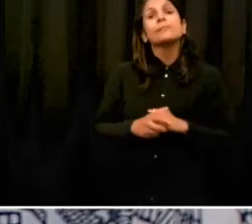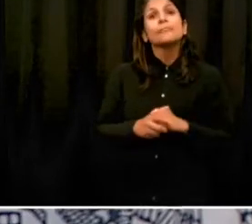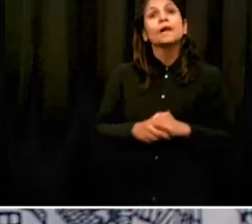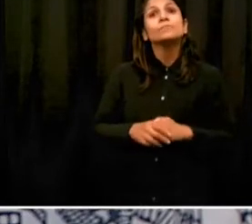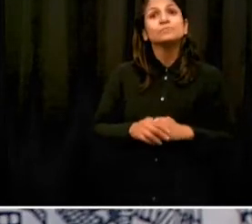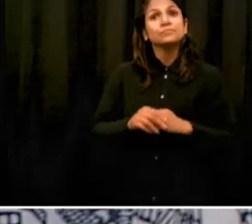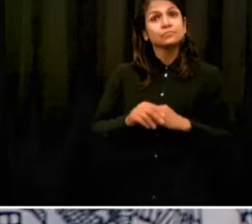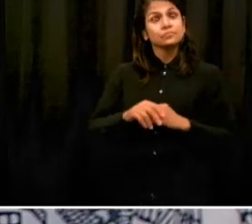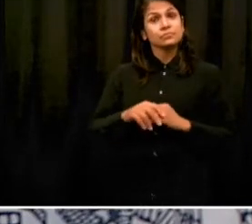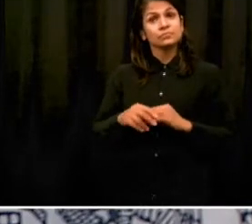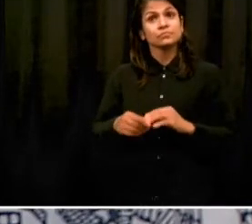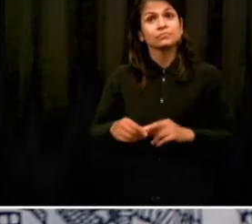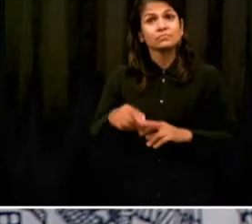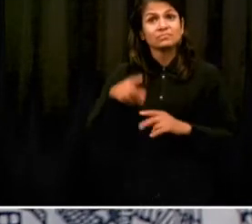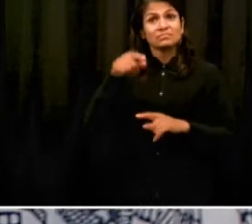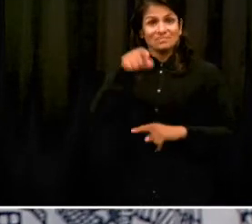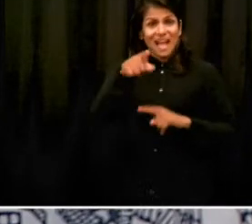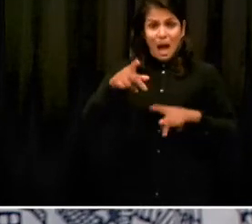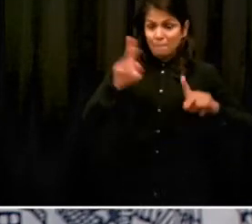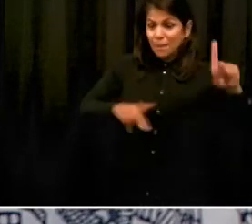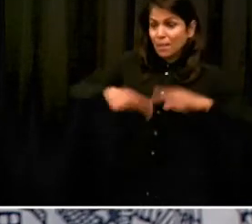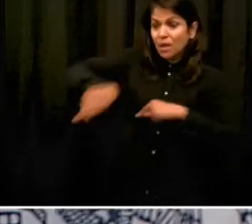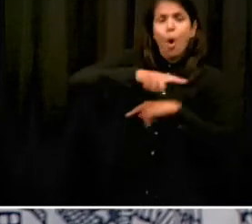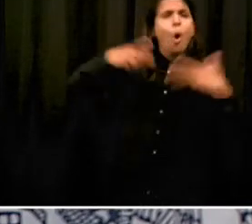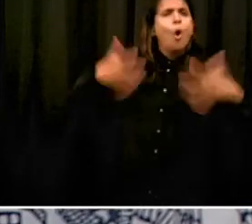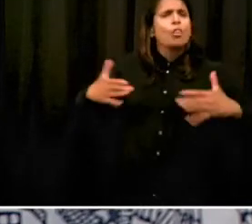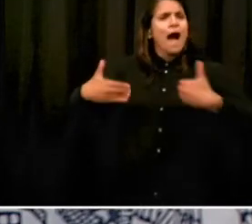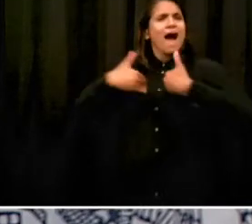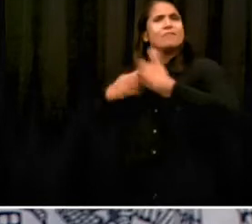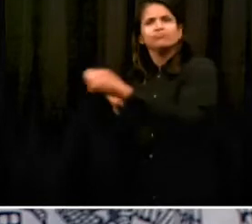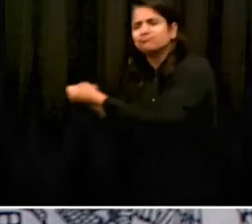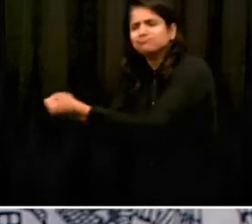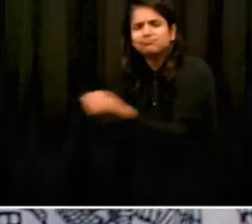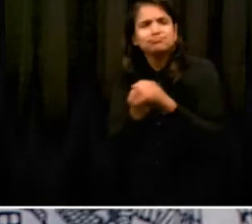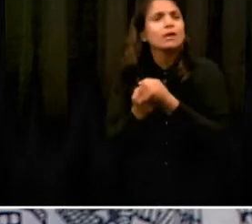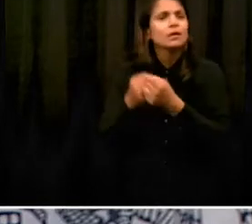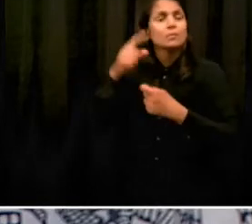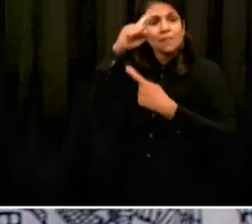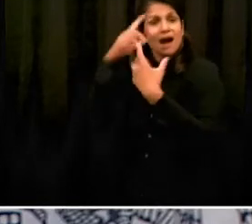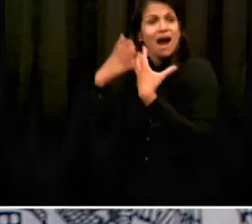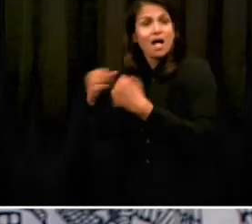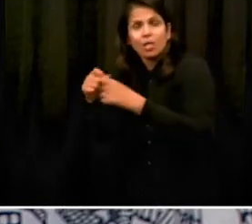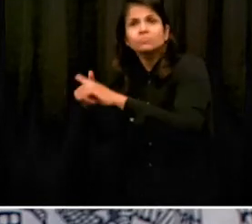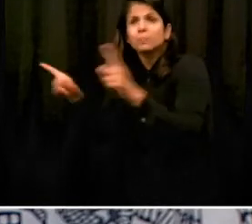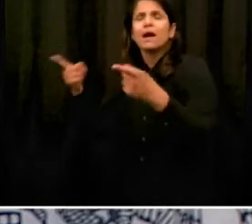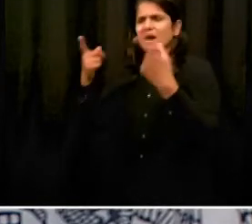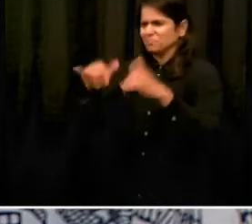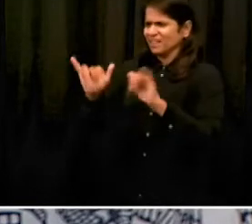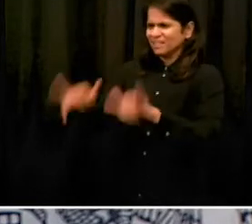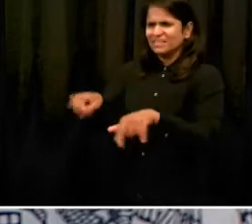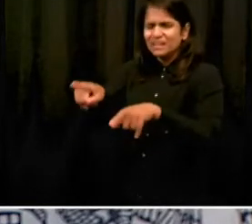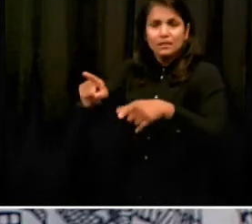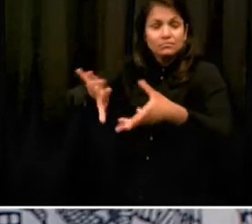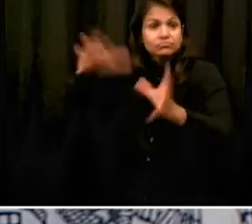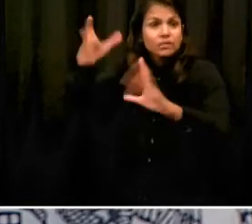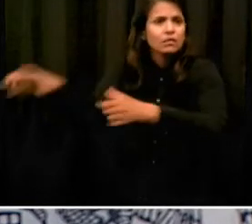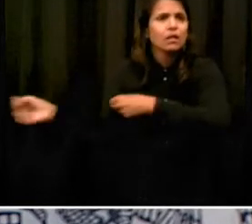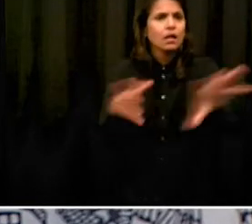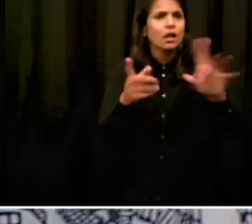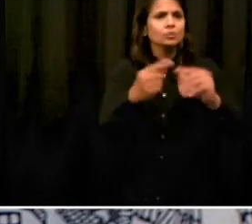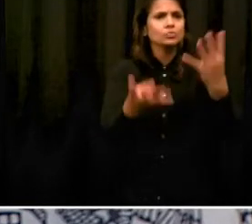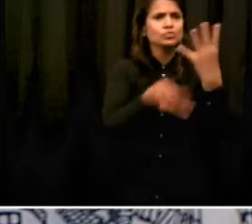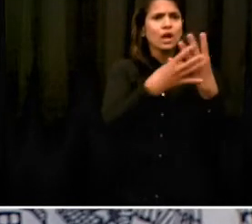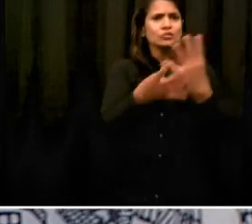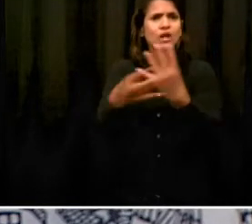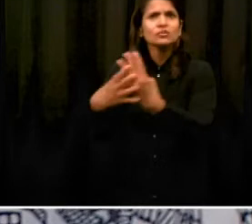So you're raising a really big point. I think it's going to take a really big strategy to address this issue, far beyond what we